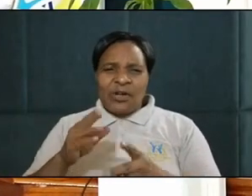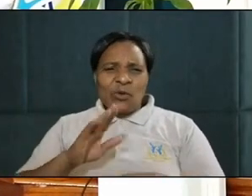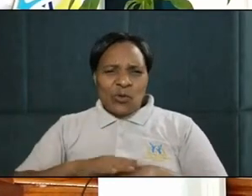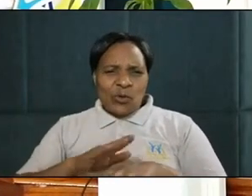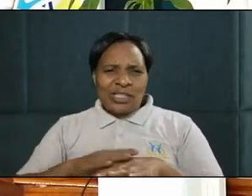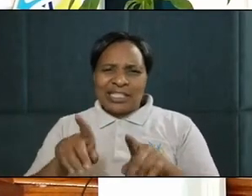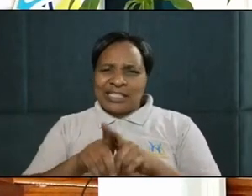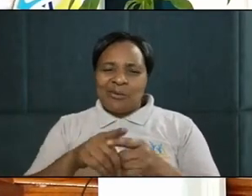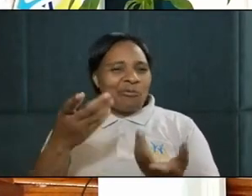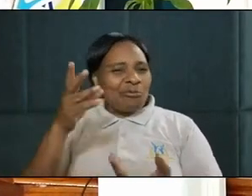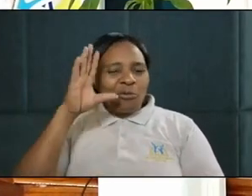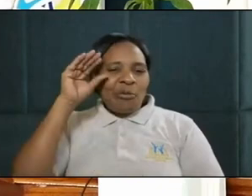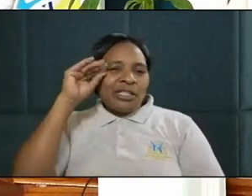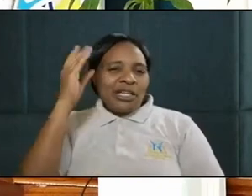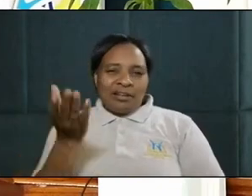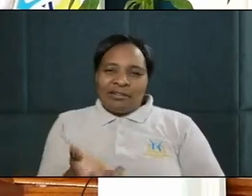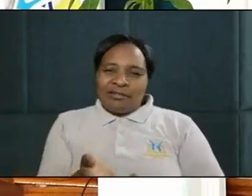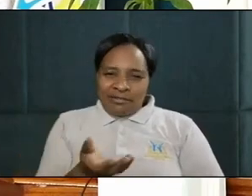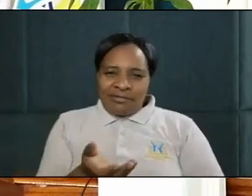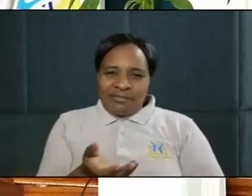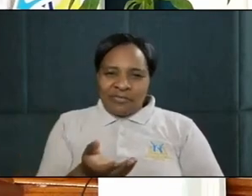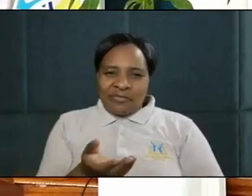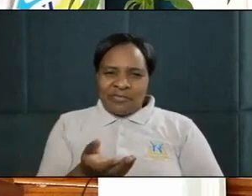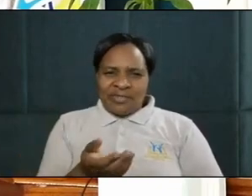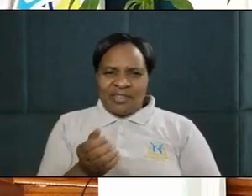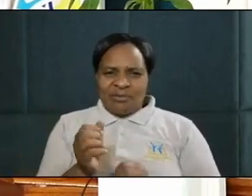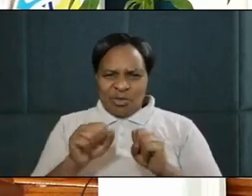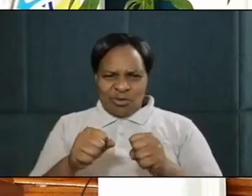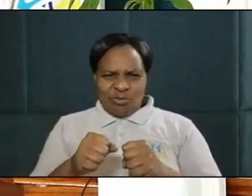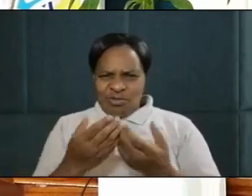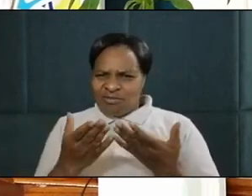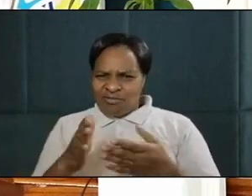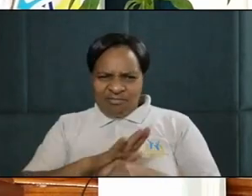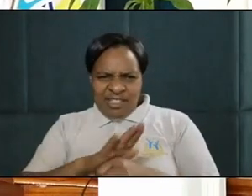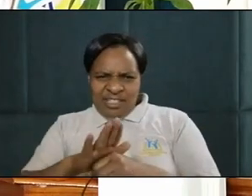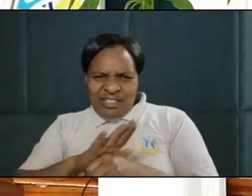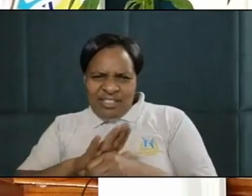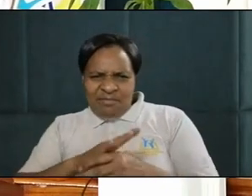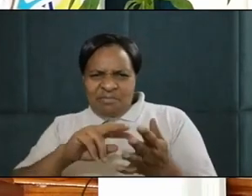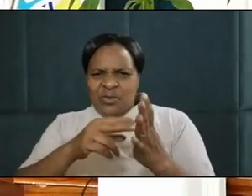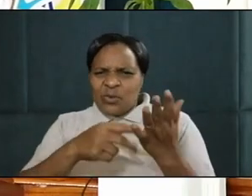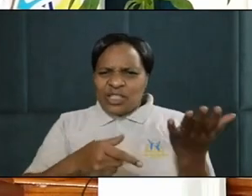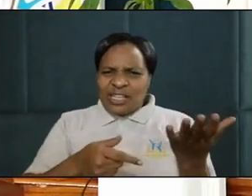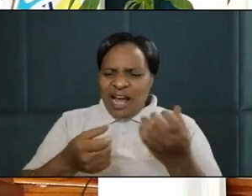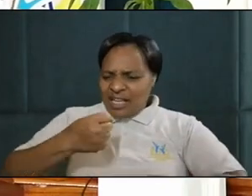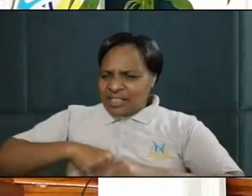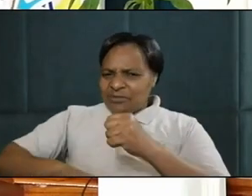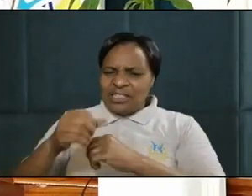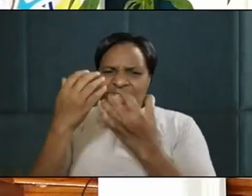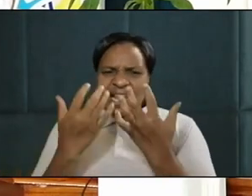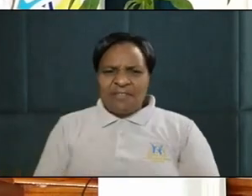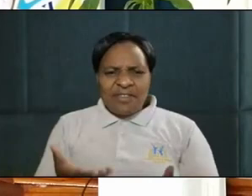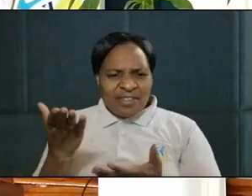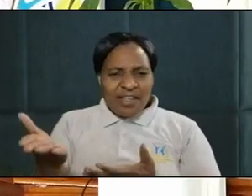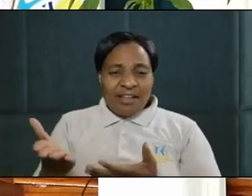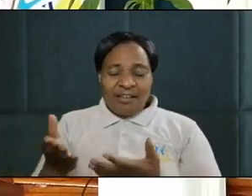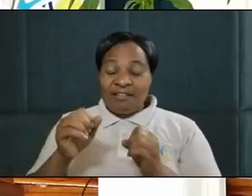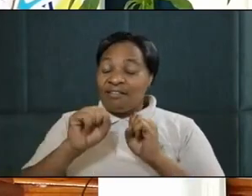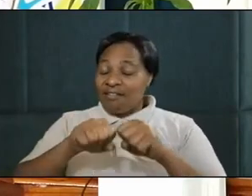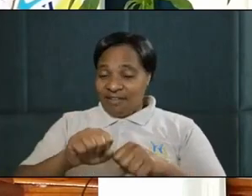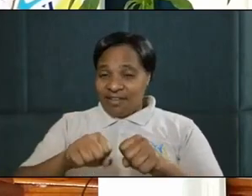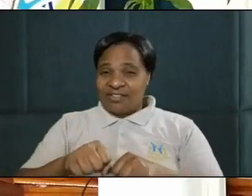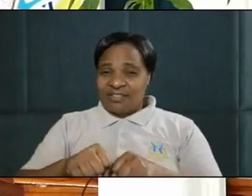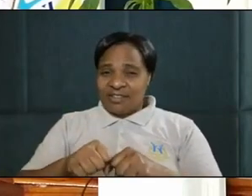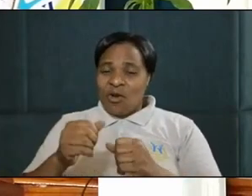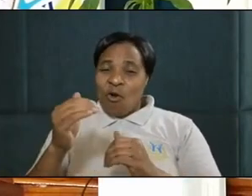like Mombasa. Did you say busy? Yes. No, busy means there are a lot of activities taking place there. Yes. Oh, well. And it's